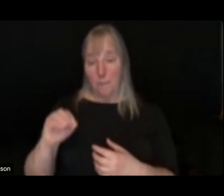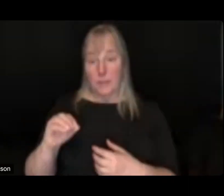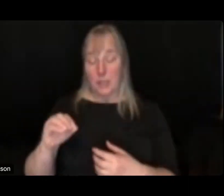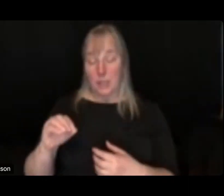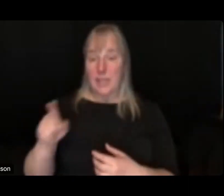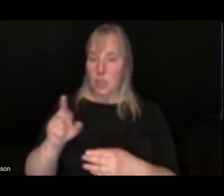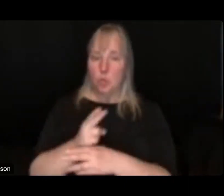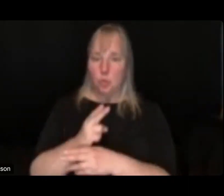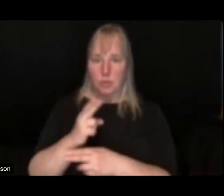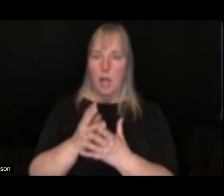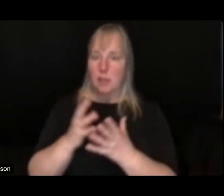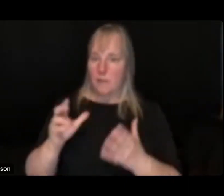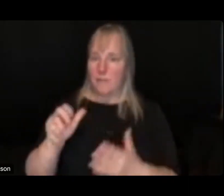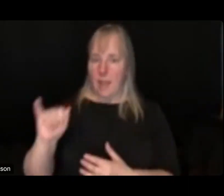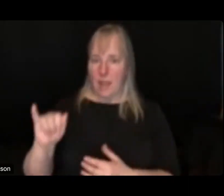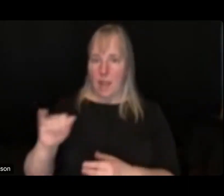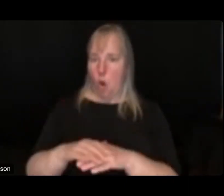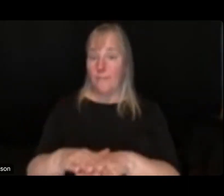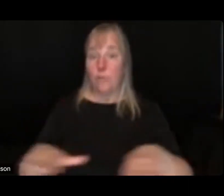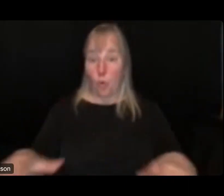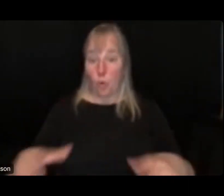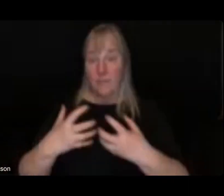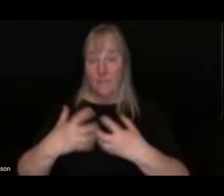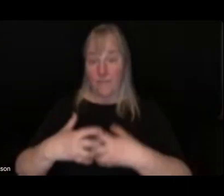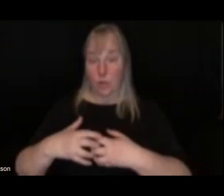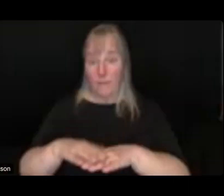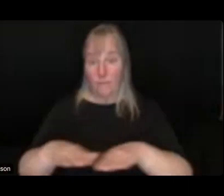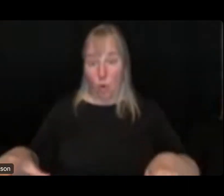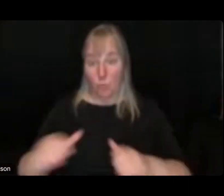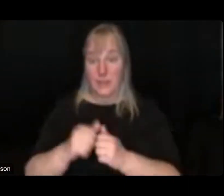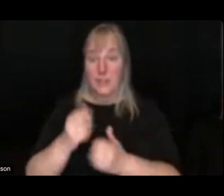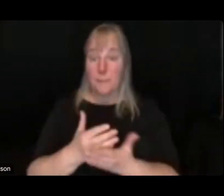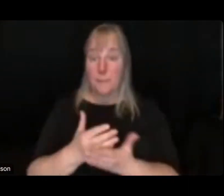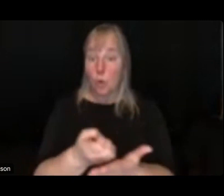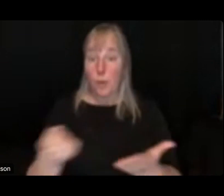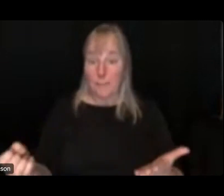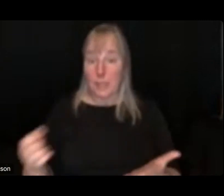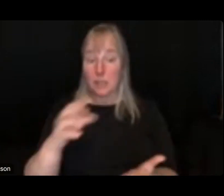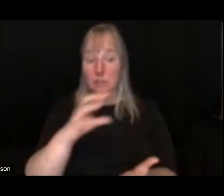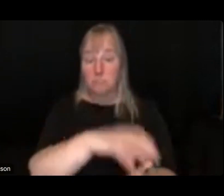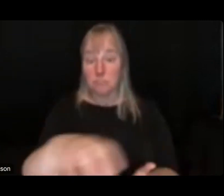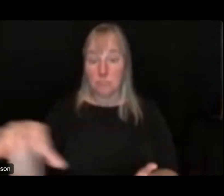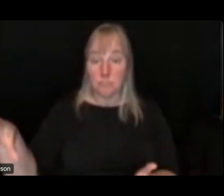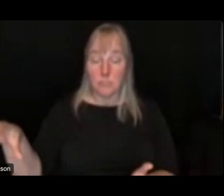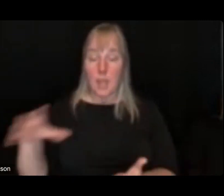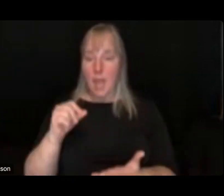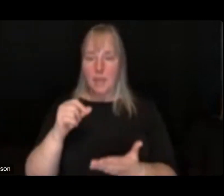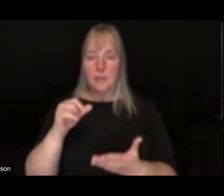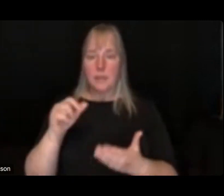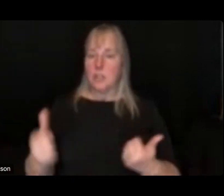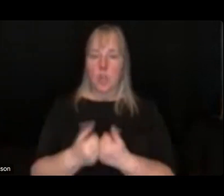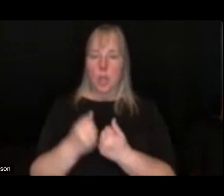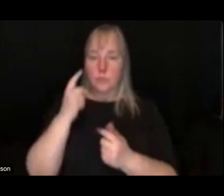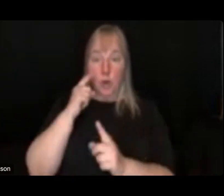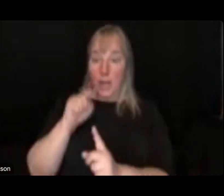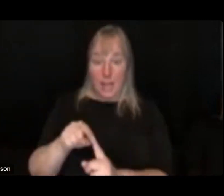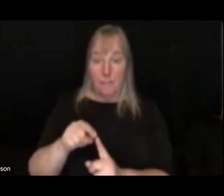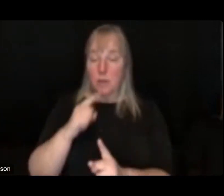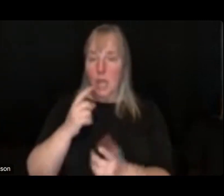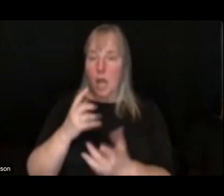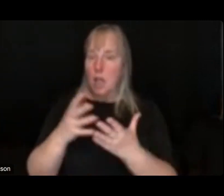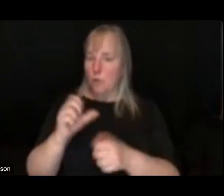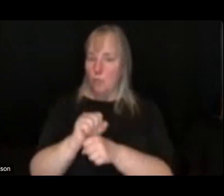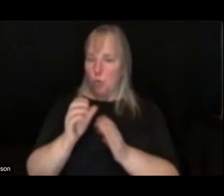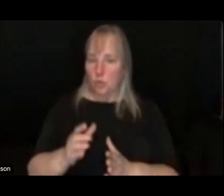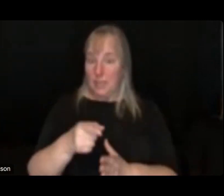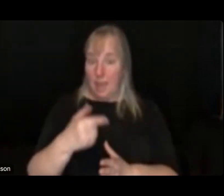AI on the floor, the factory floor, with some of the equipment. And that the challenge for him was like a lot of the workers that he has coming in